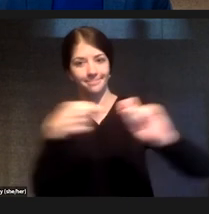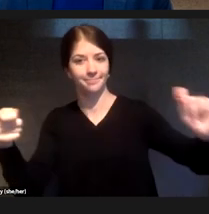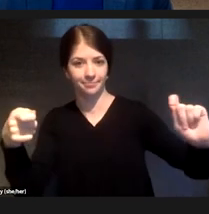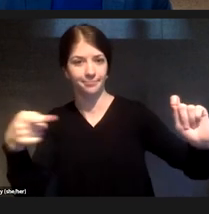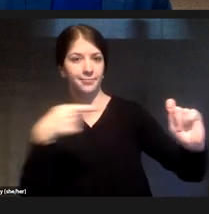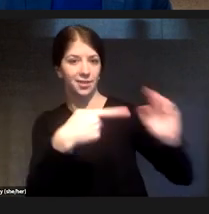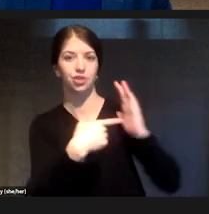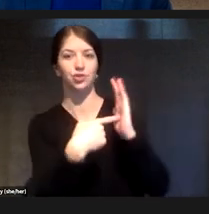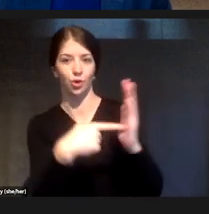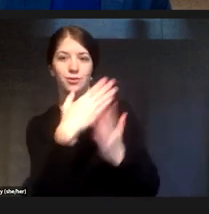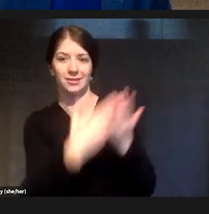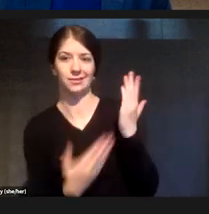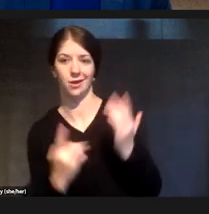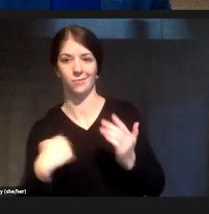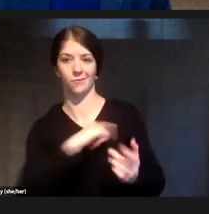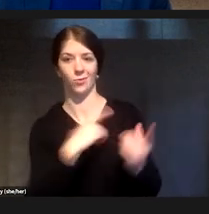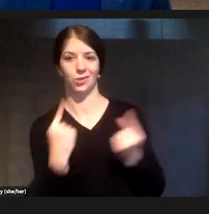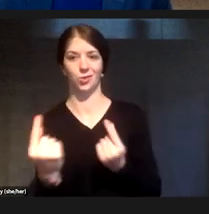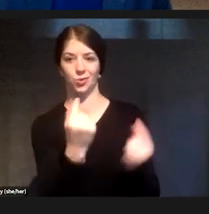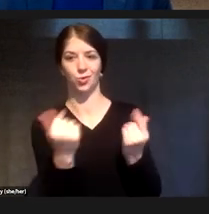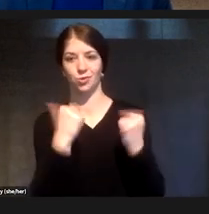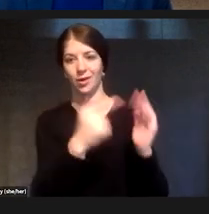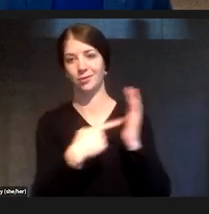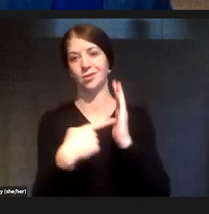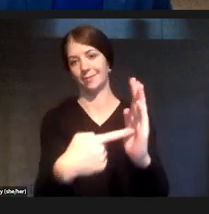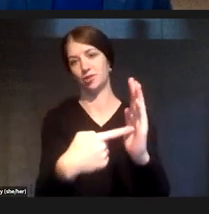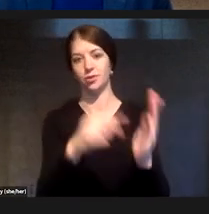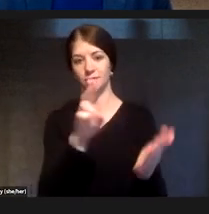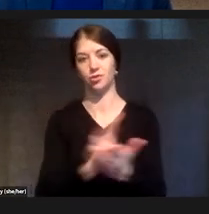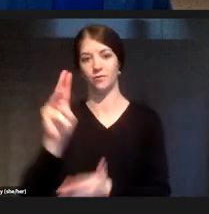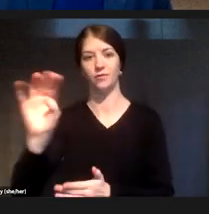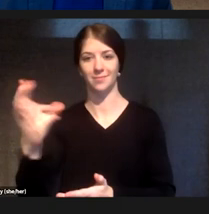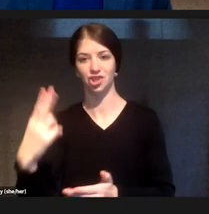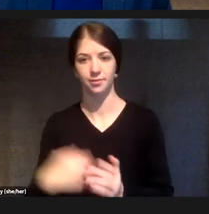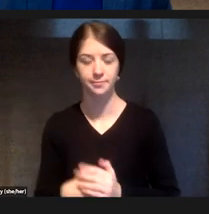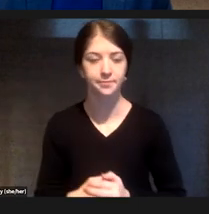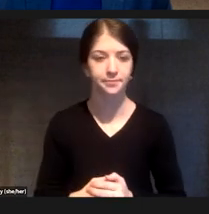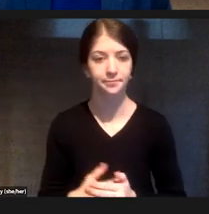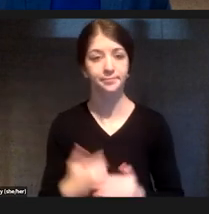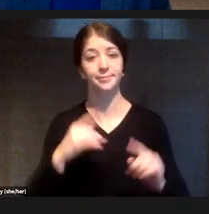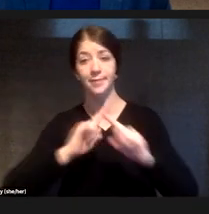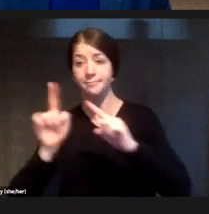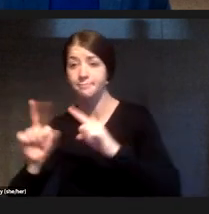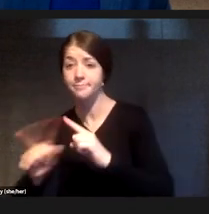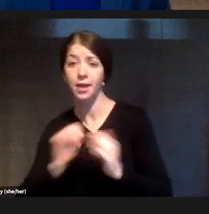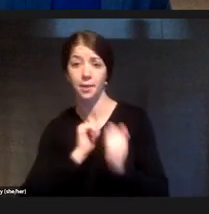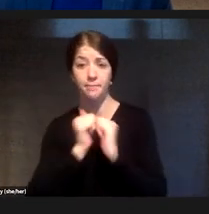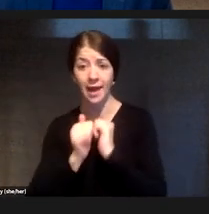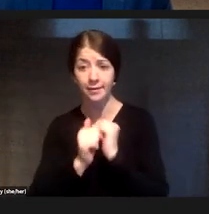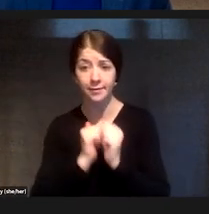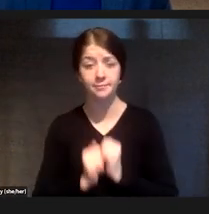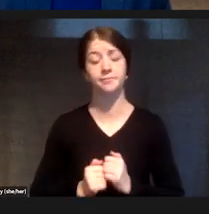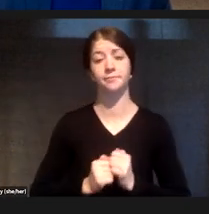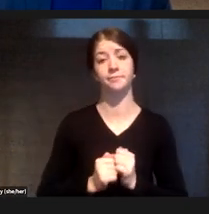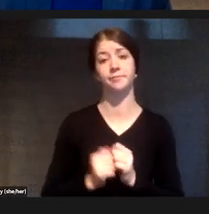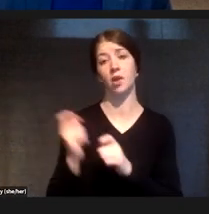some of the things that we have been doing to try to demonstrate that here. We've got different competitive sports between wheelchair basketball, wheelchair